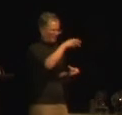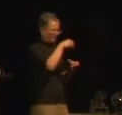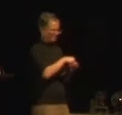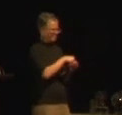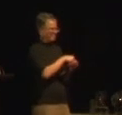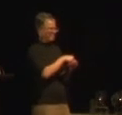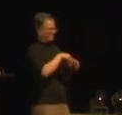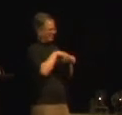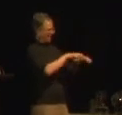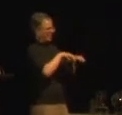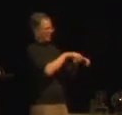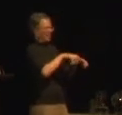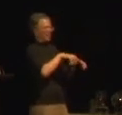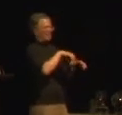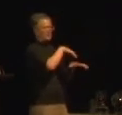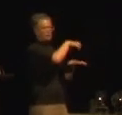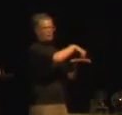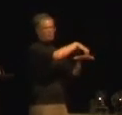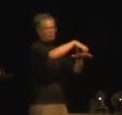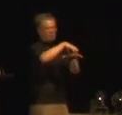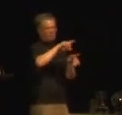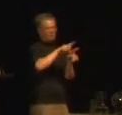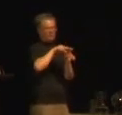nation's institution's collections.